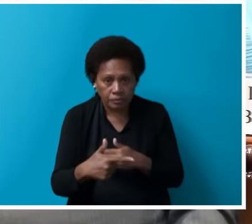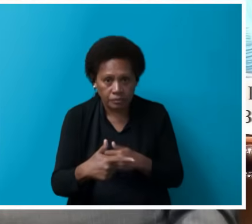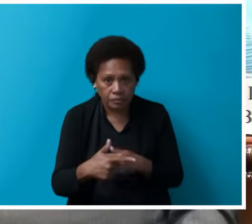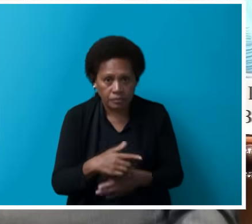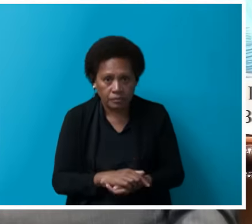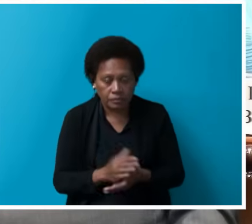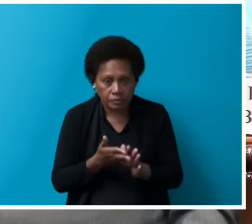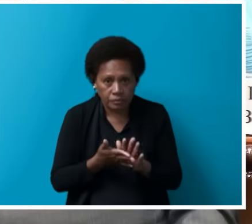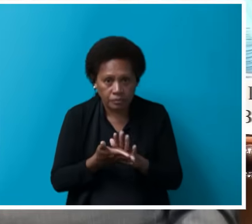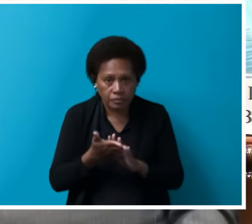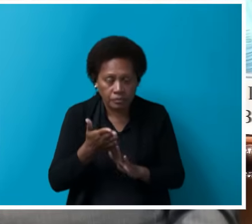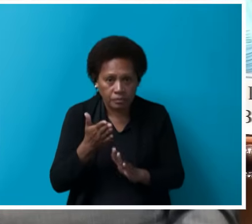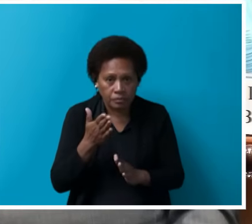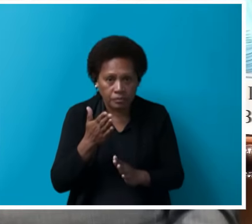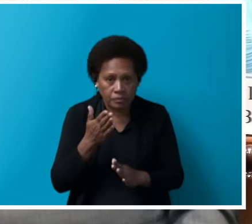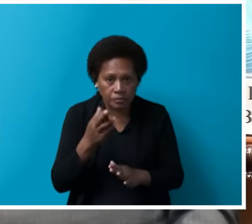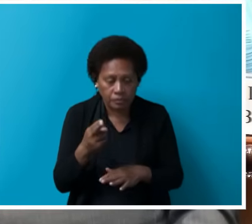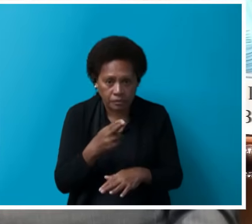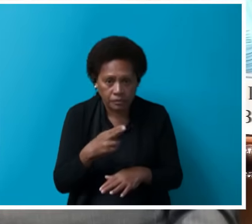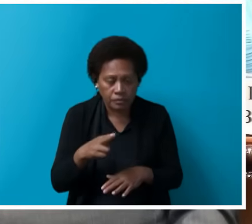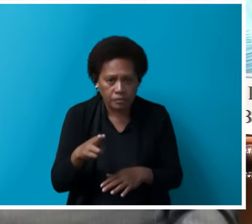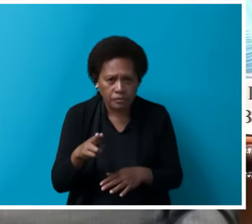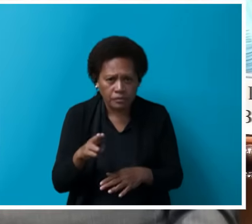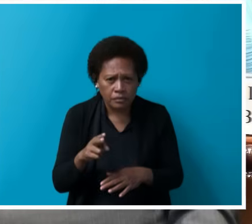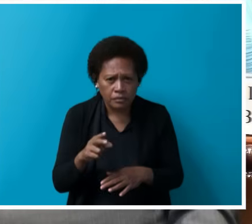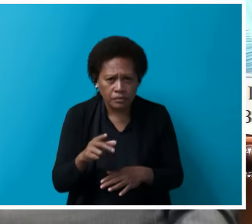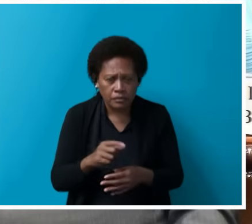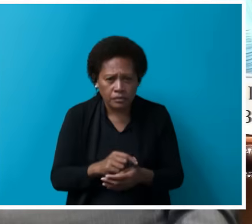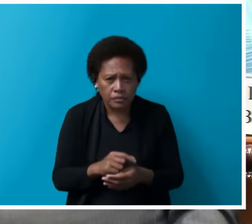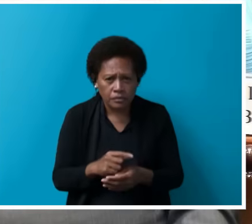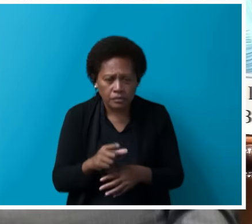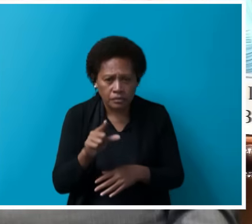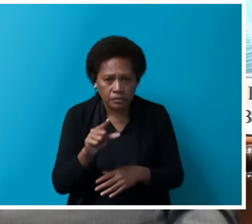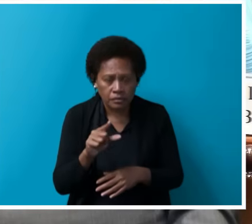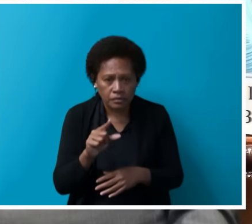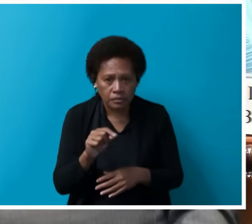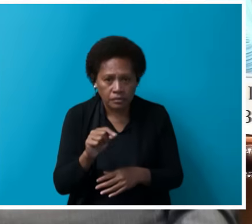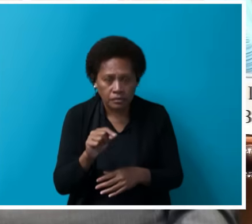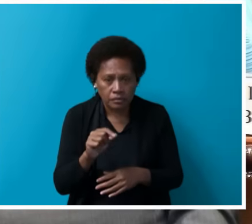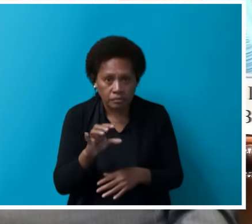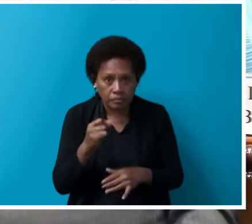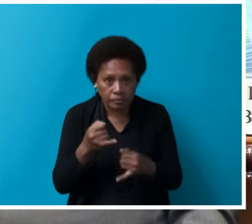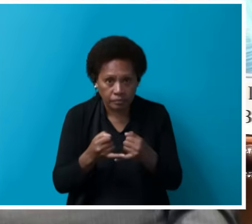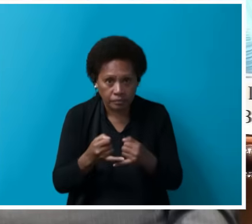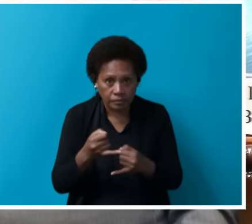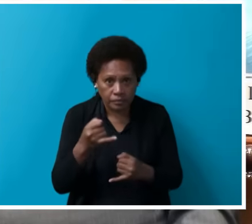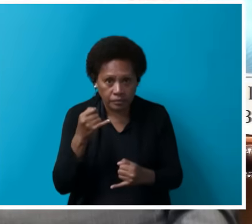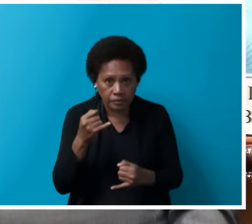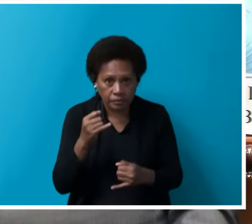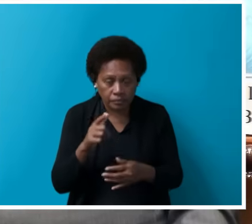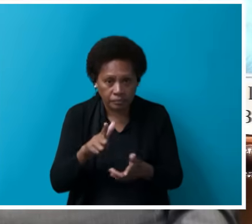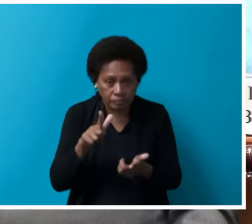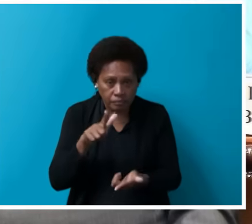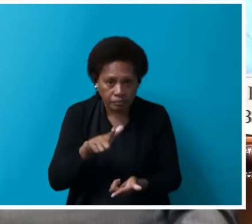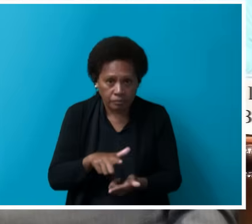the high propensity to consume. So the anticipated increase in disposable income resulting from lower VAT, increase